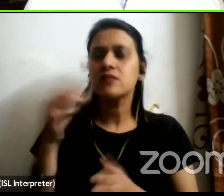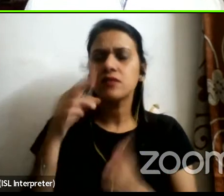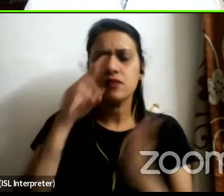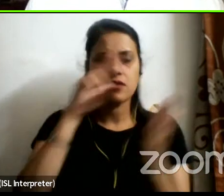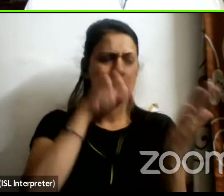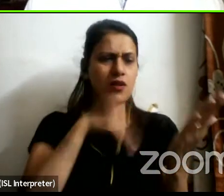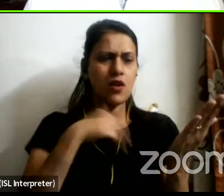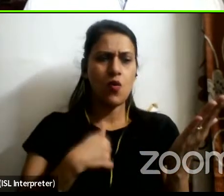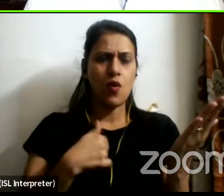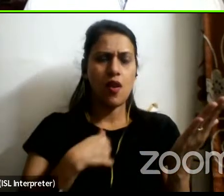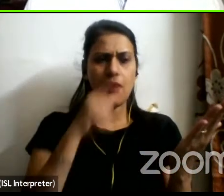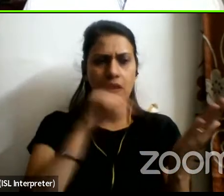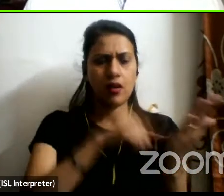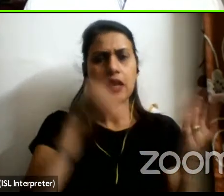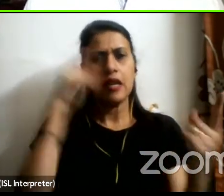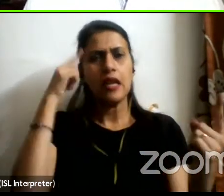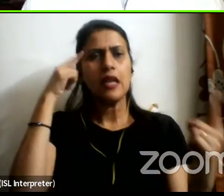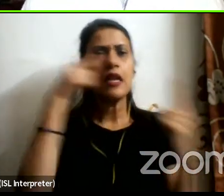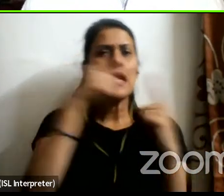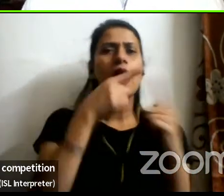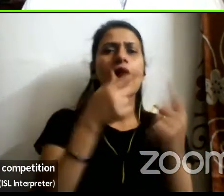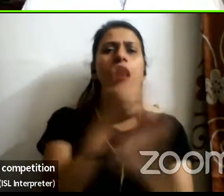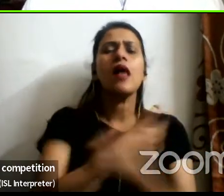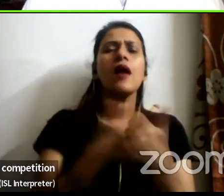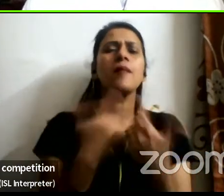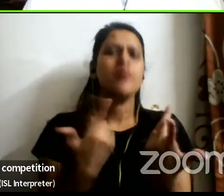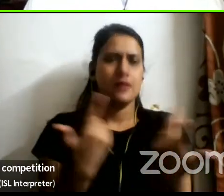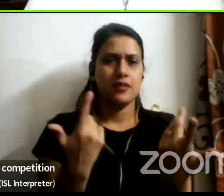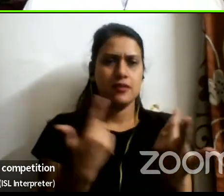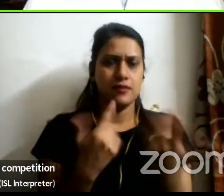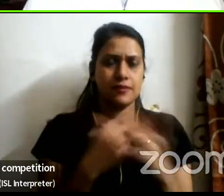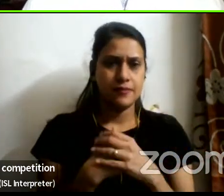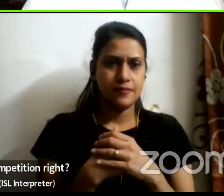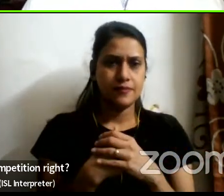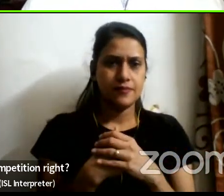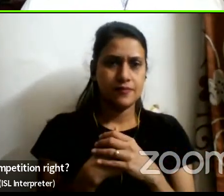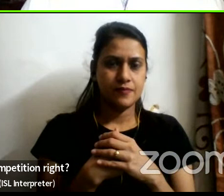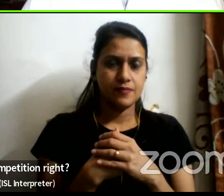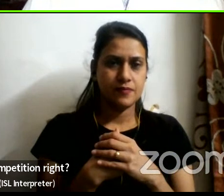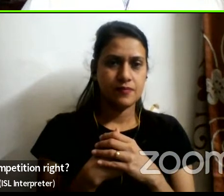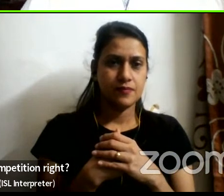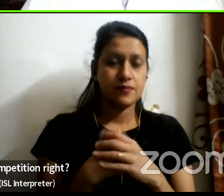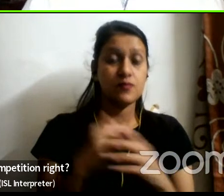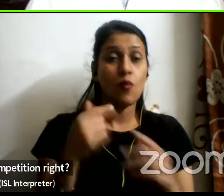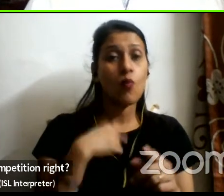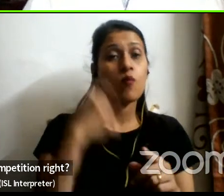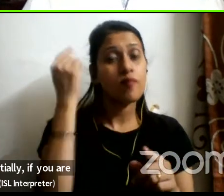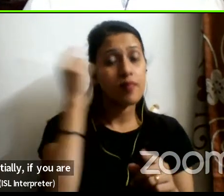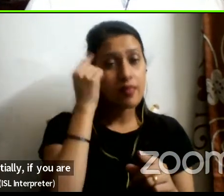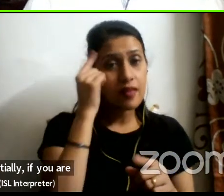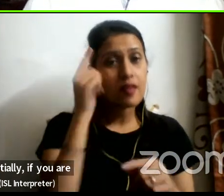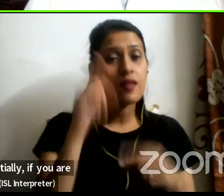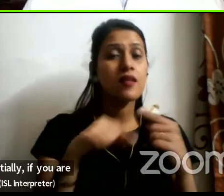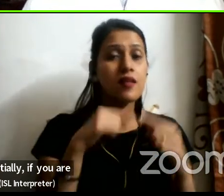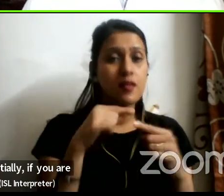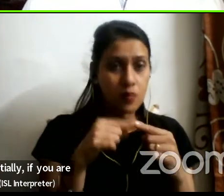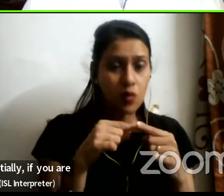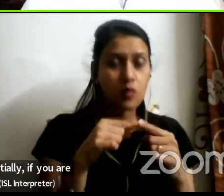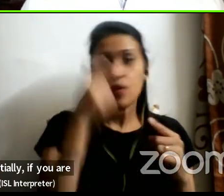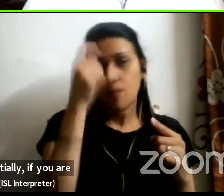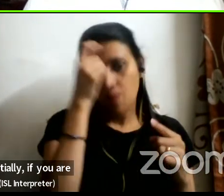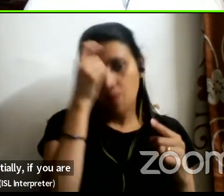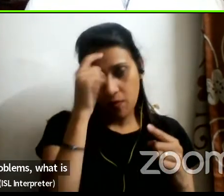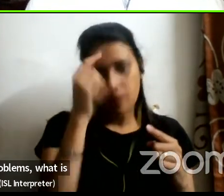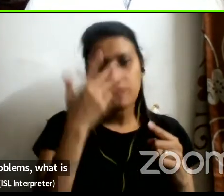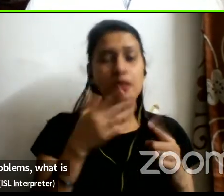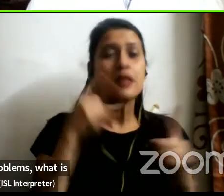the goals of competition, right? And says that, essentially, if you are thinking about future solutions to problems, what is